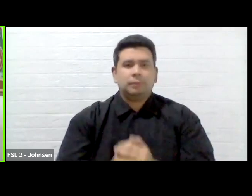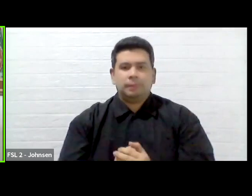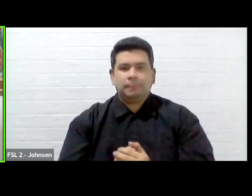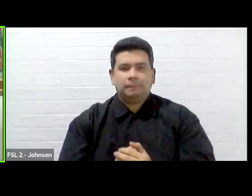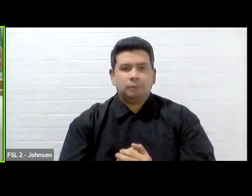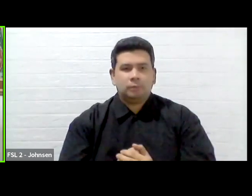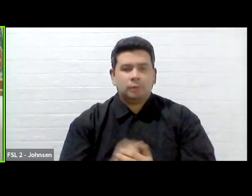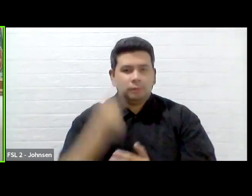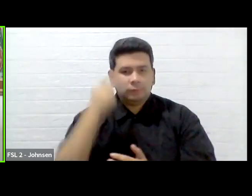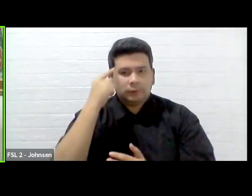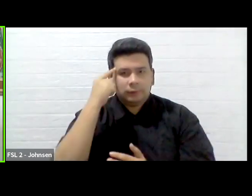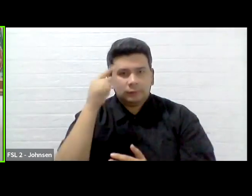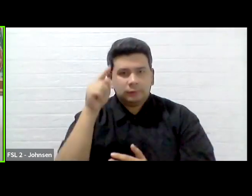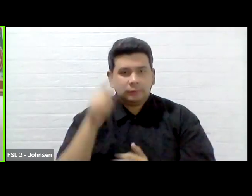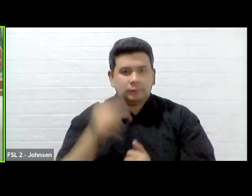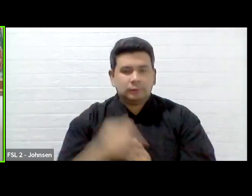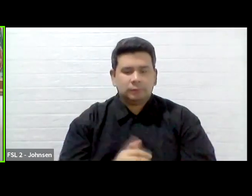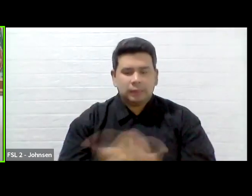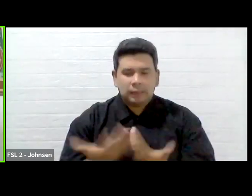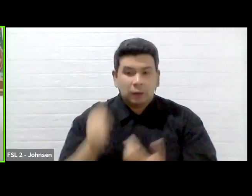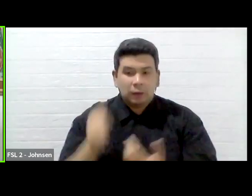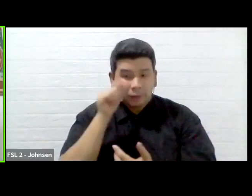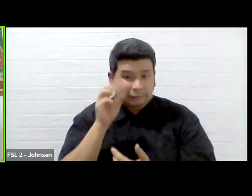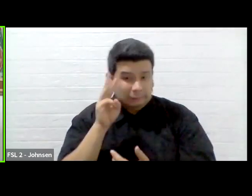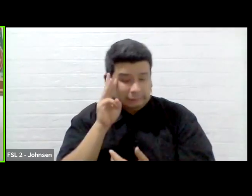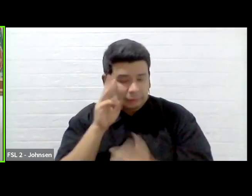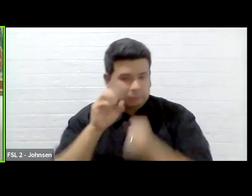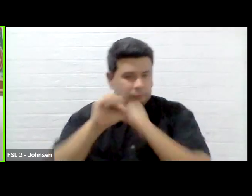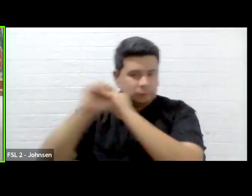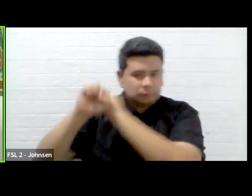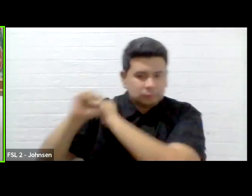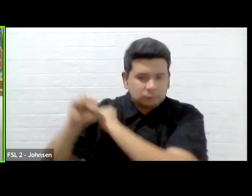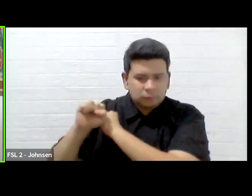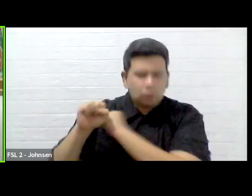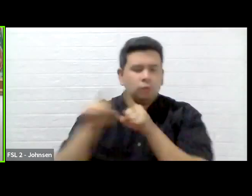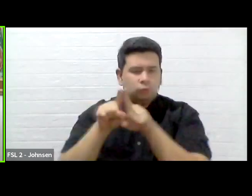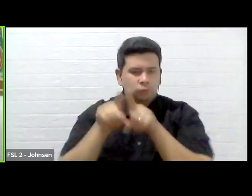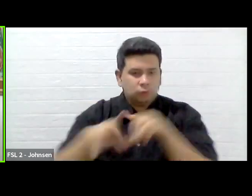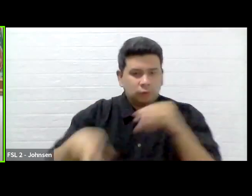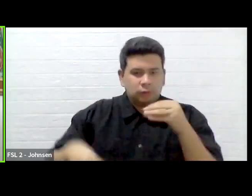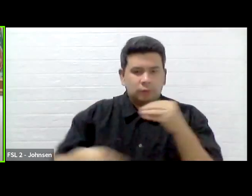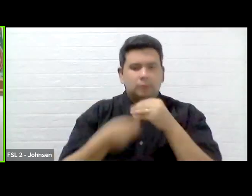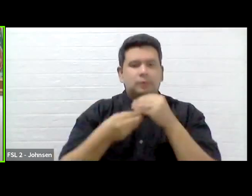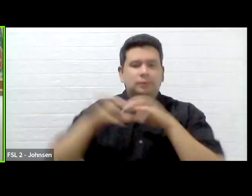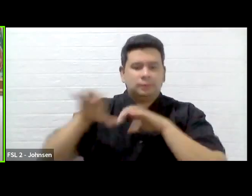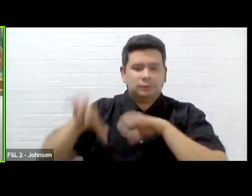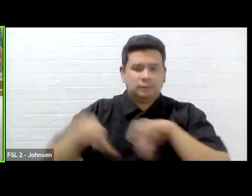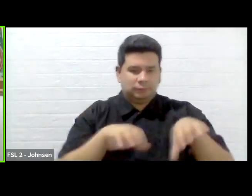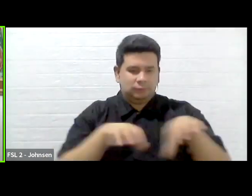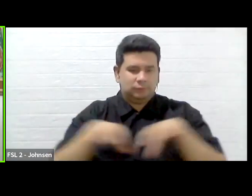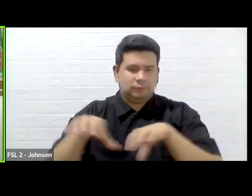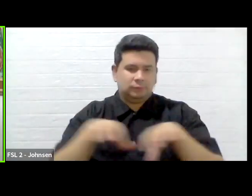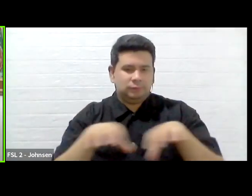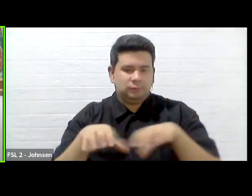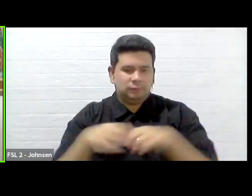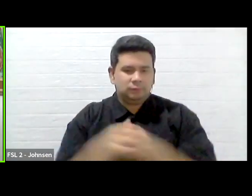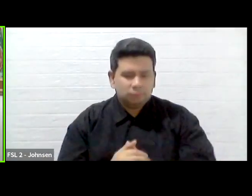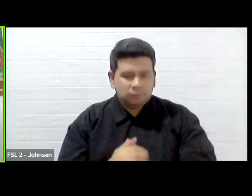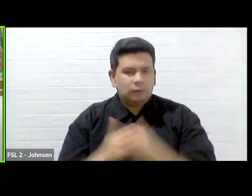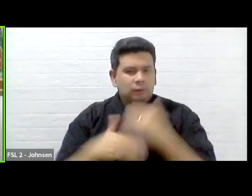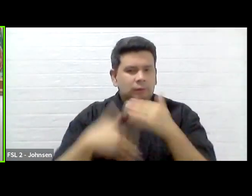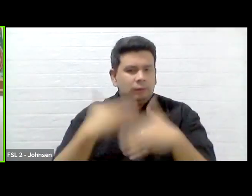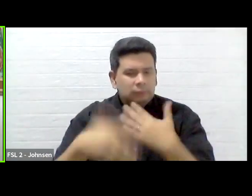konting, hindi lang raising awareness, pero may konting action. So we did this. And we found out that there